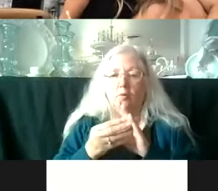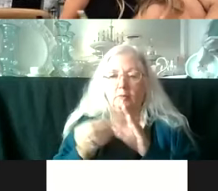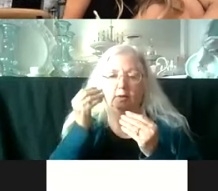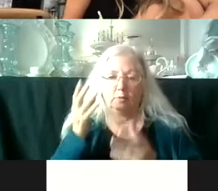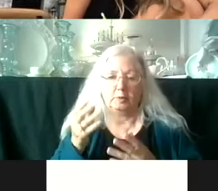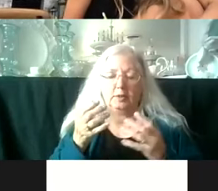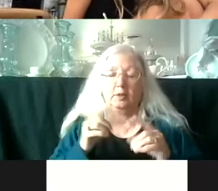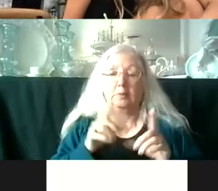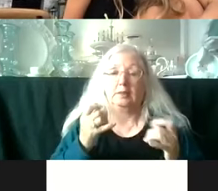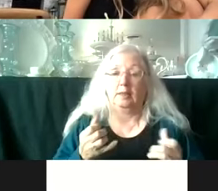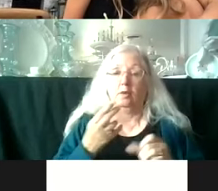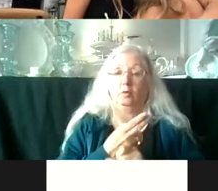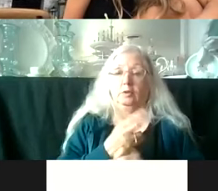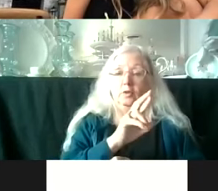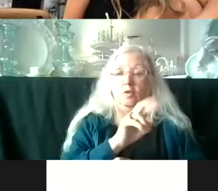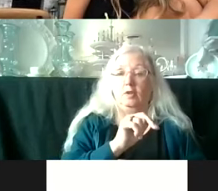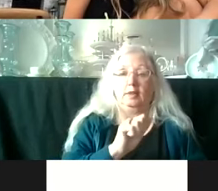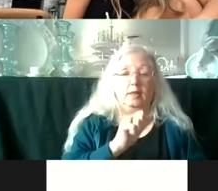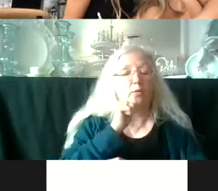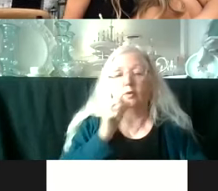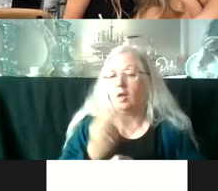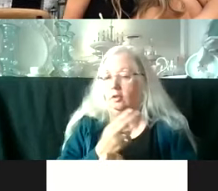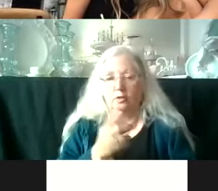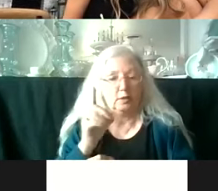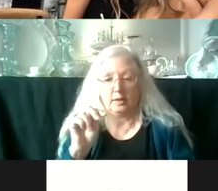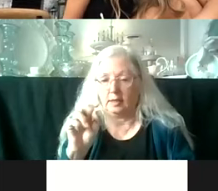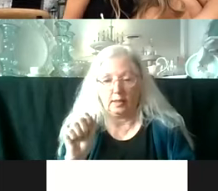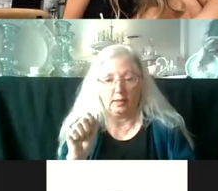using RNA instead of using DNA.